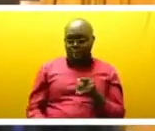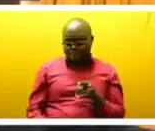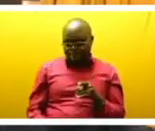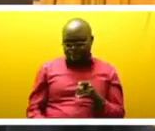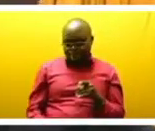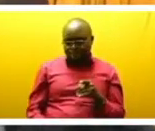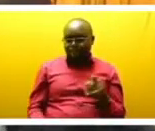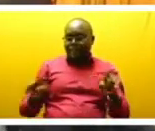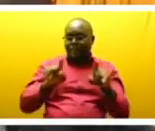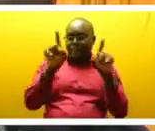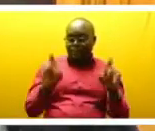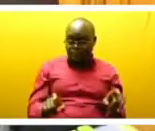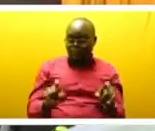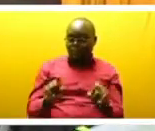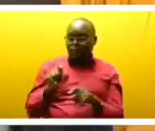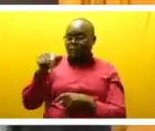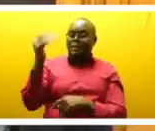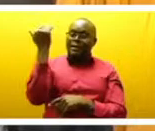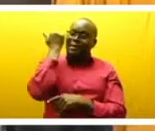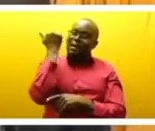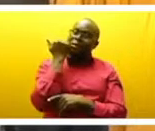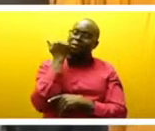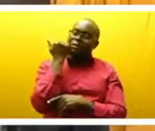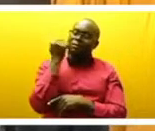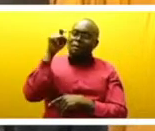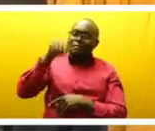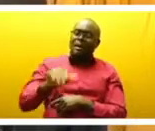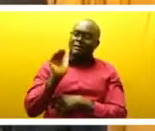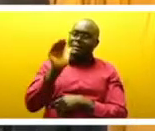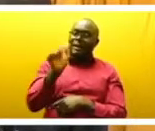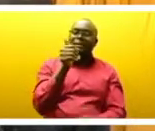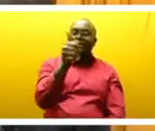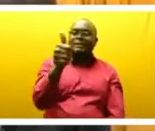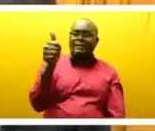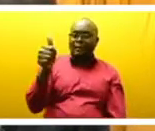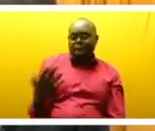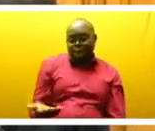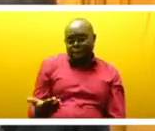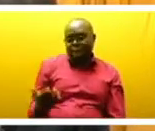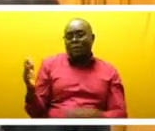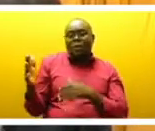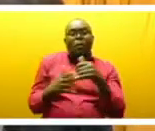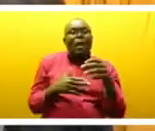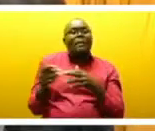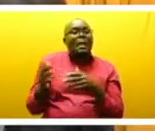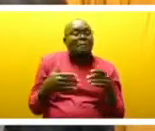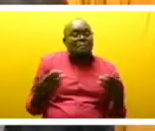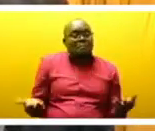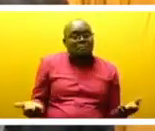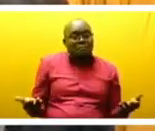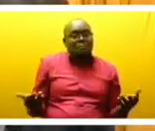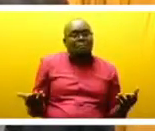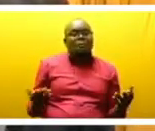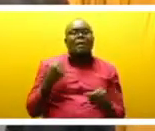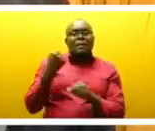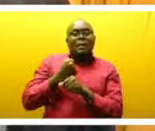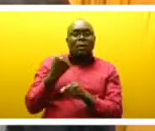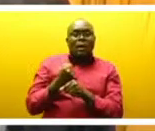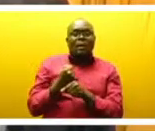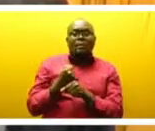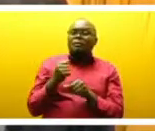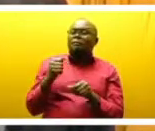the question that this court ought to ask itself is whether the working away of